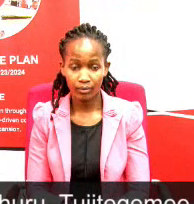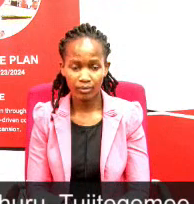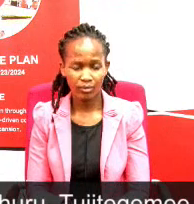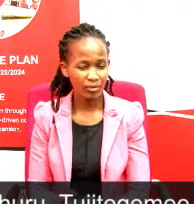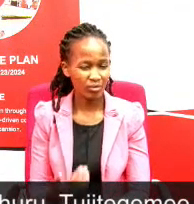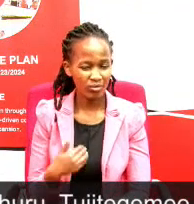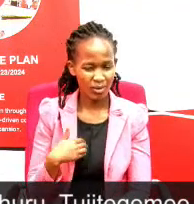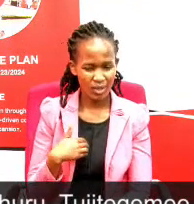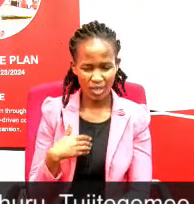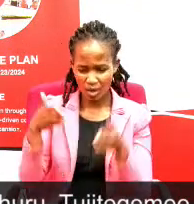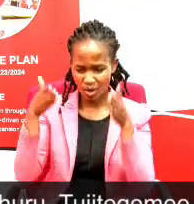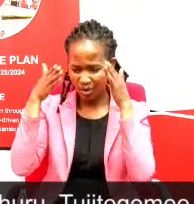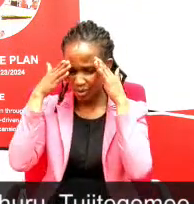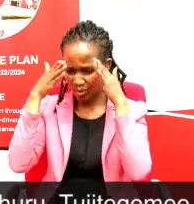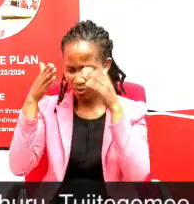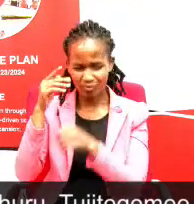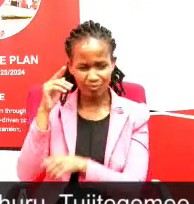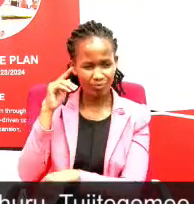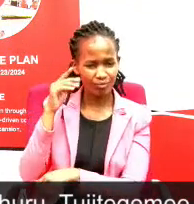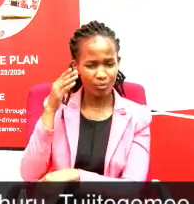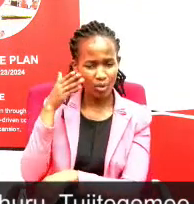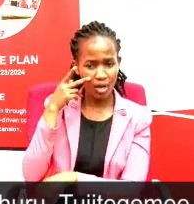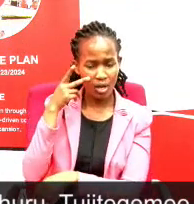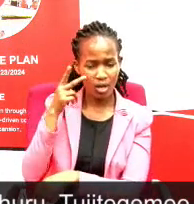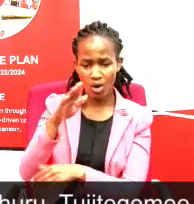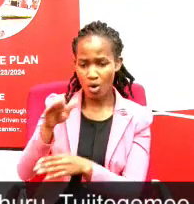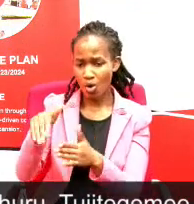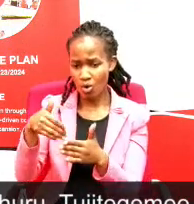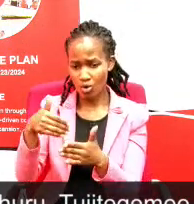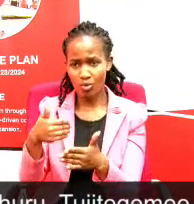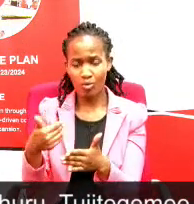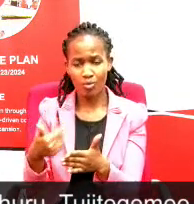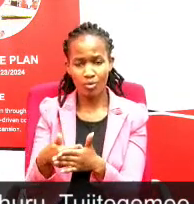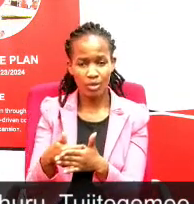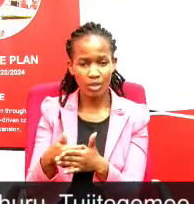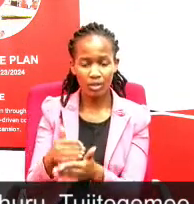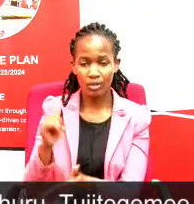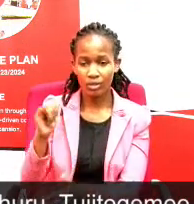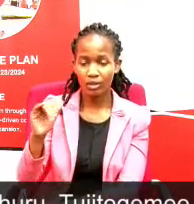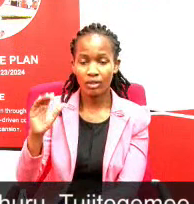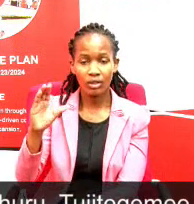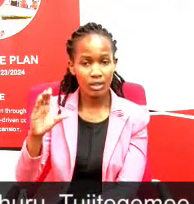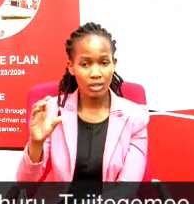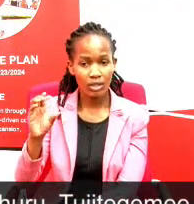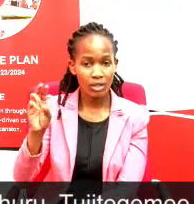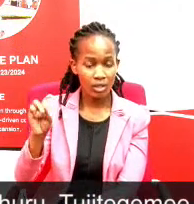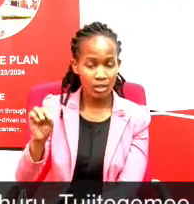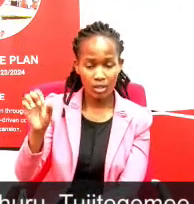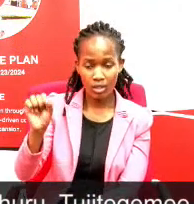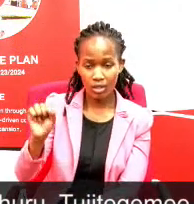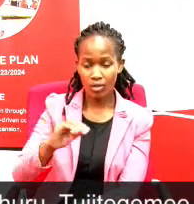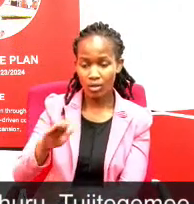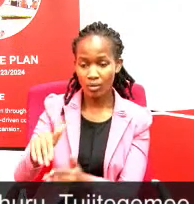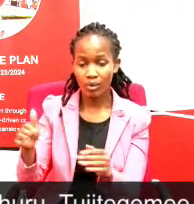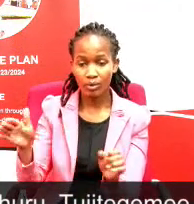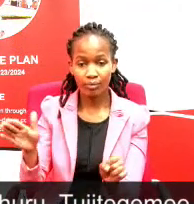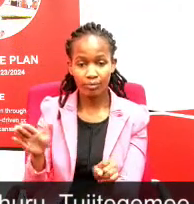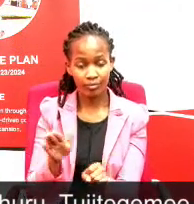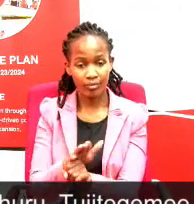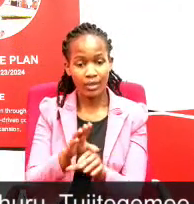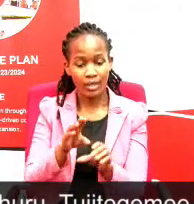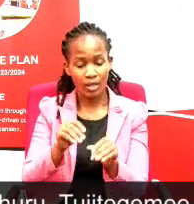I'm looking forward that all the modules of ICMS will be able to be fully rolled out